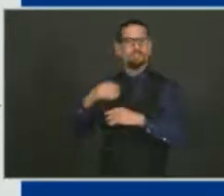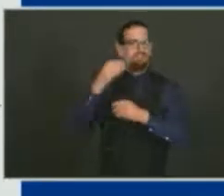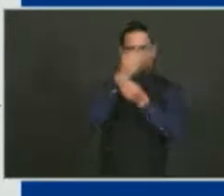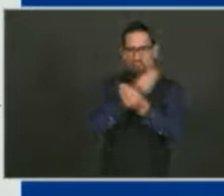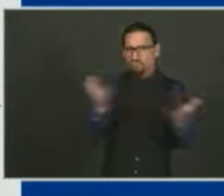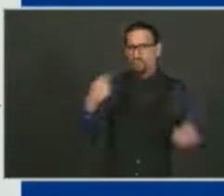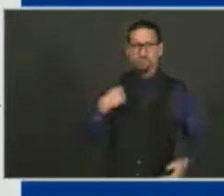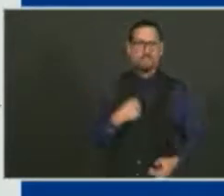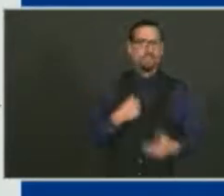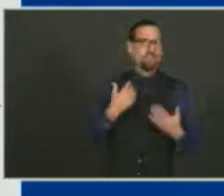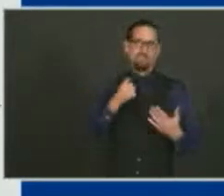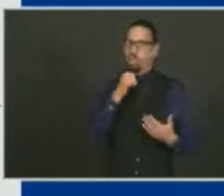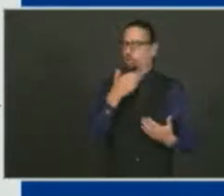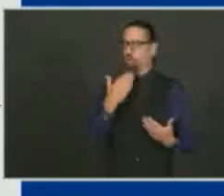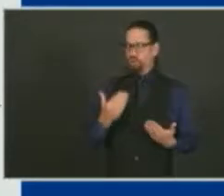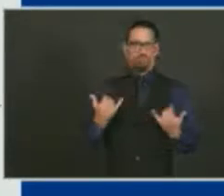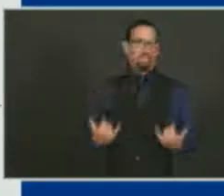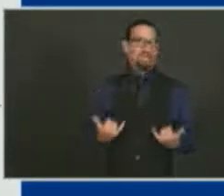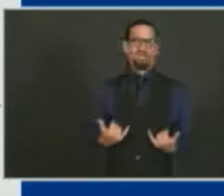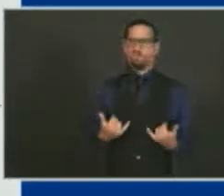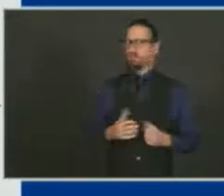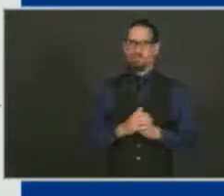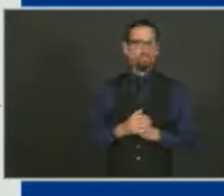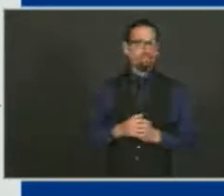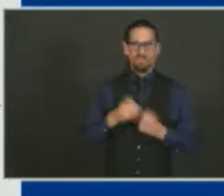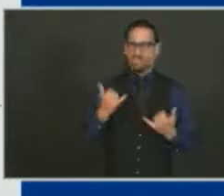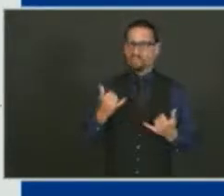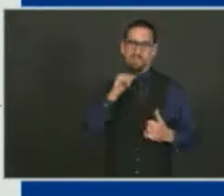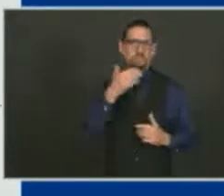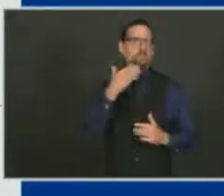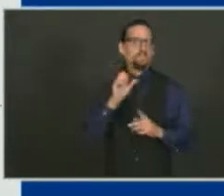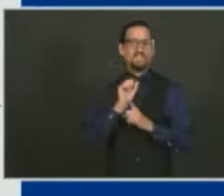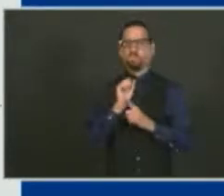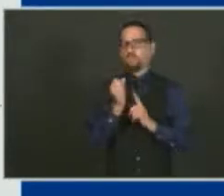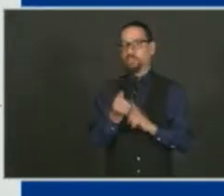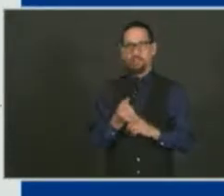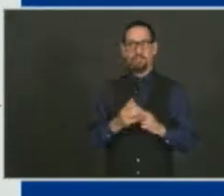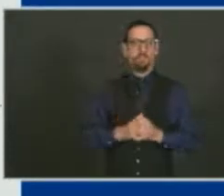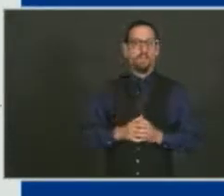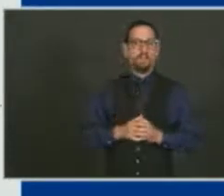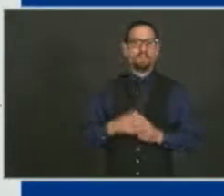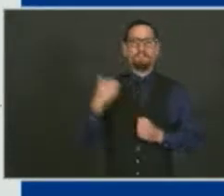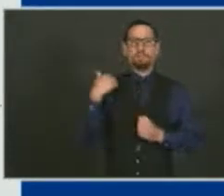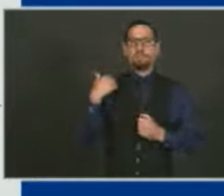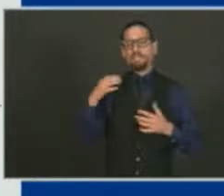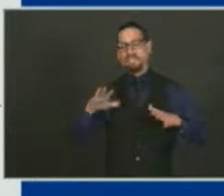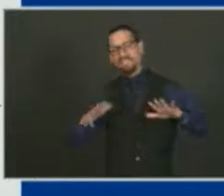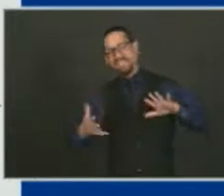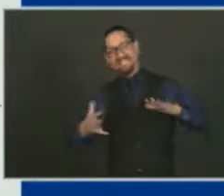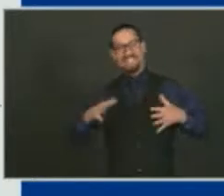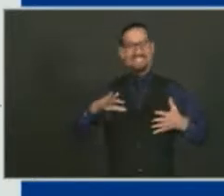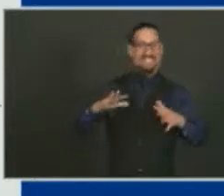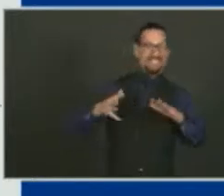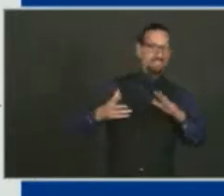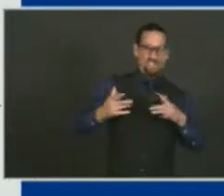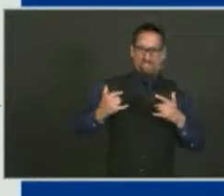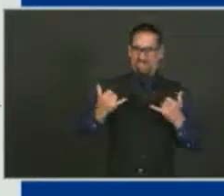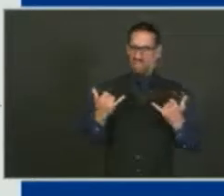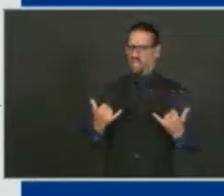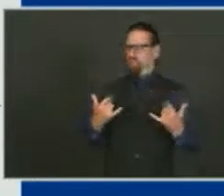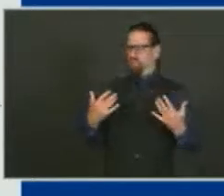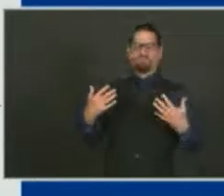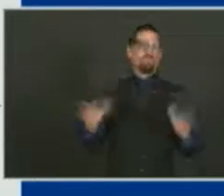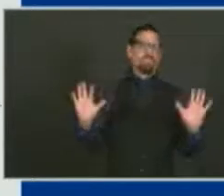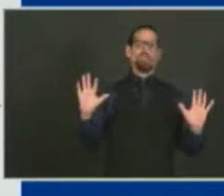place. I'll say today we're in a bad place. This data is not encouraging.